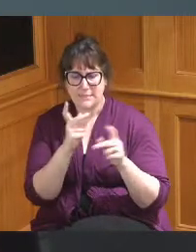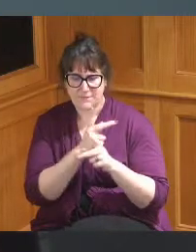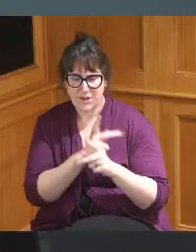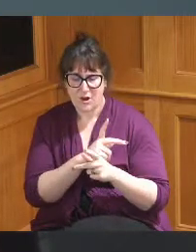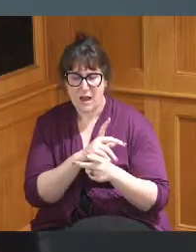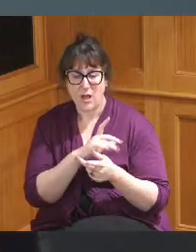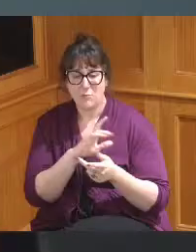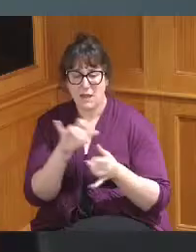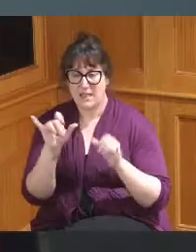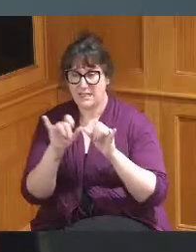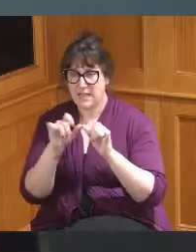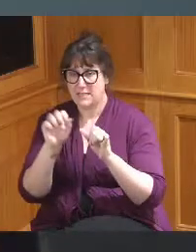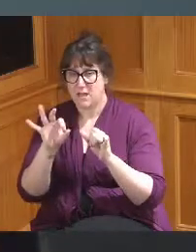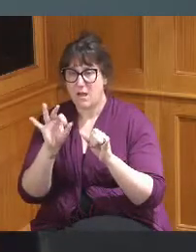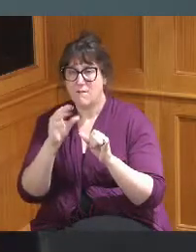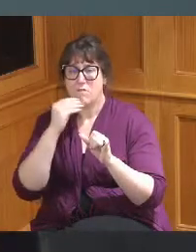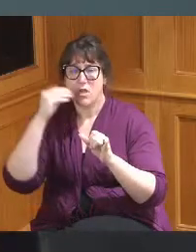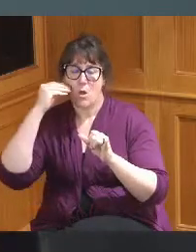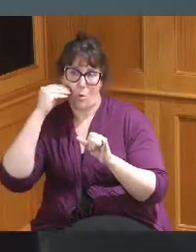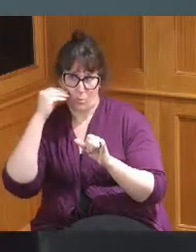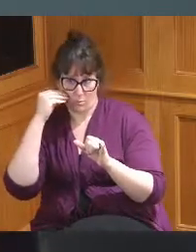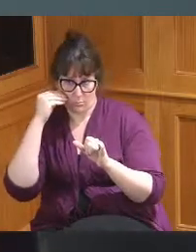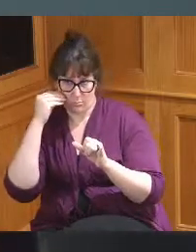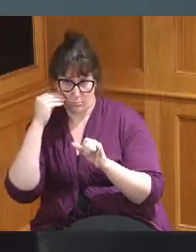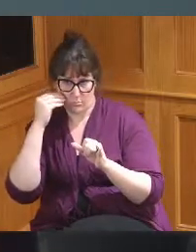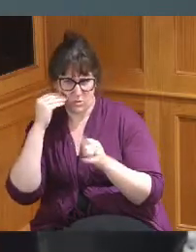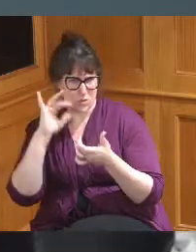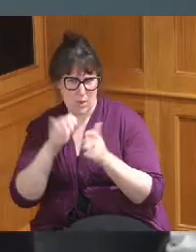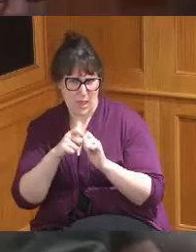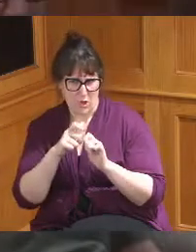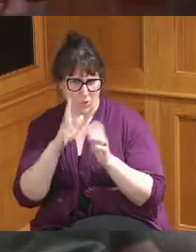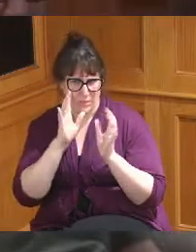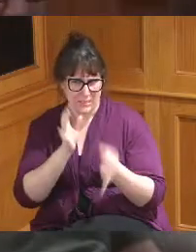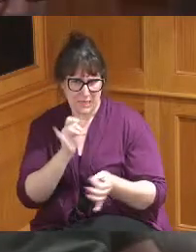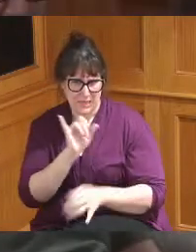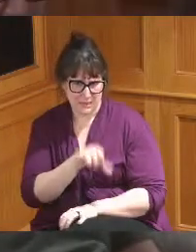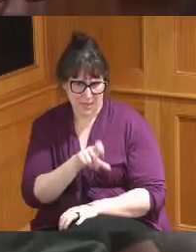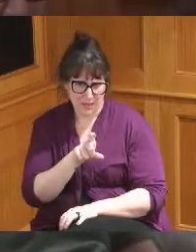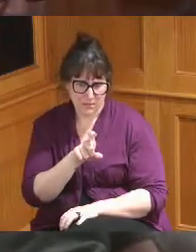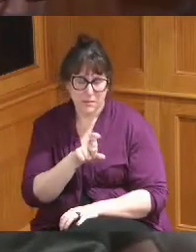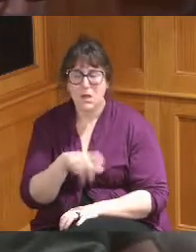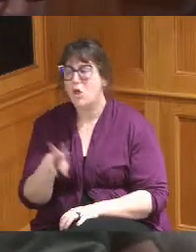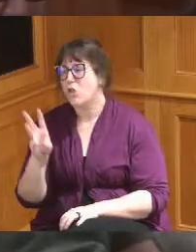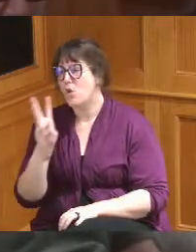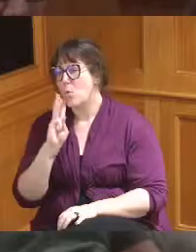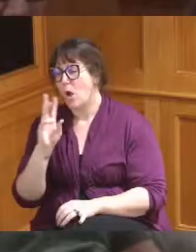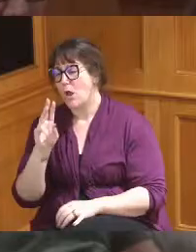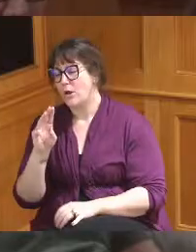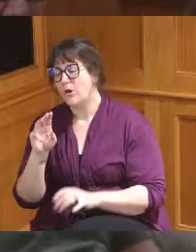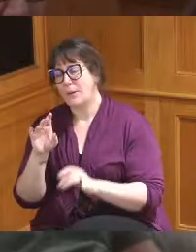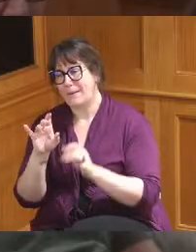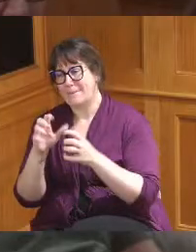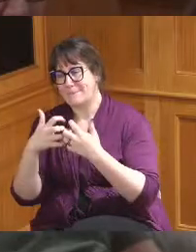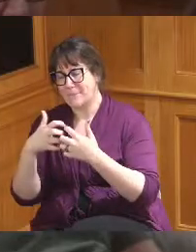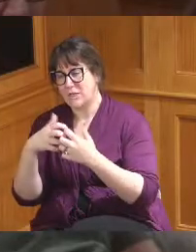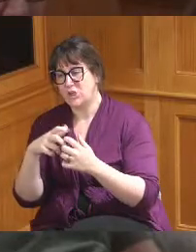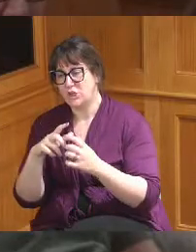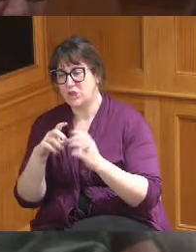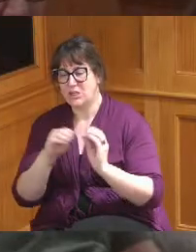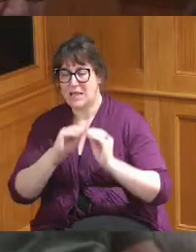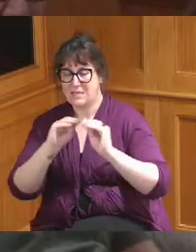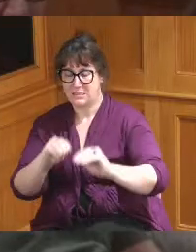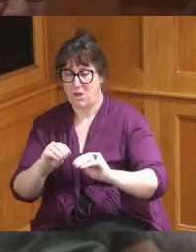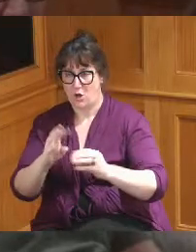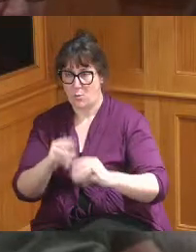decided? I see you have meter size on here. How's it? The water meter that is installed in a property is,